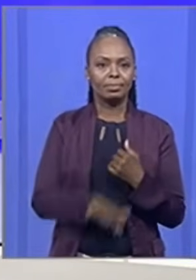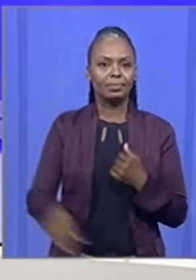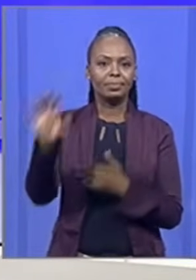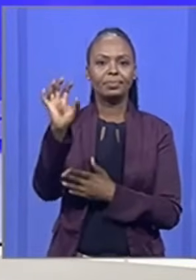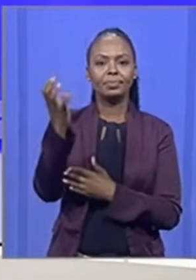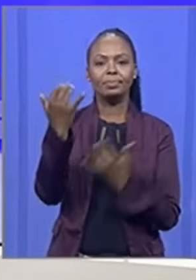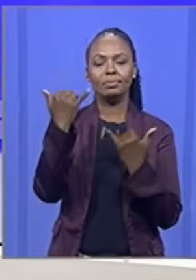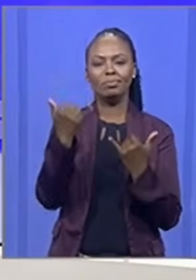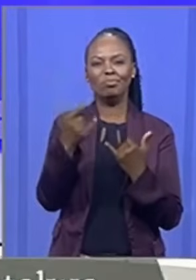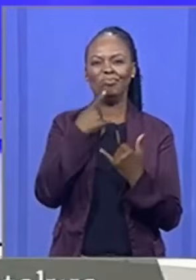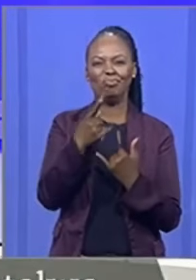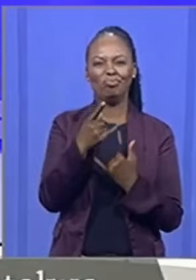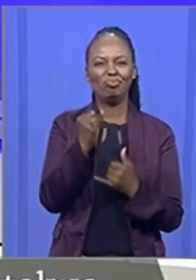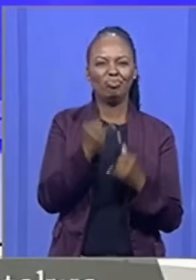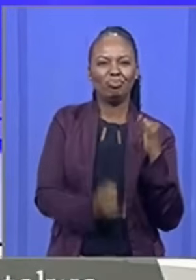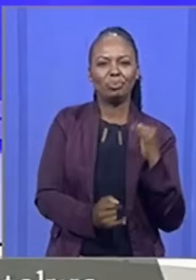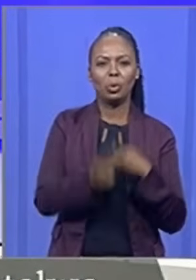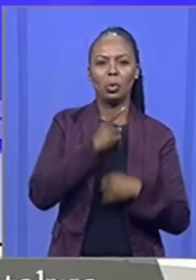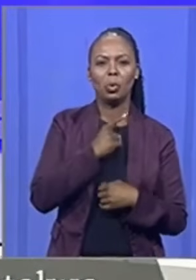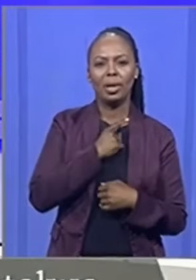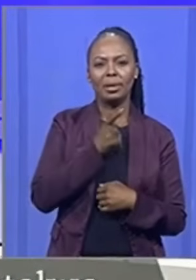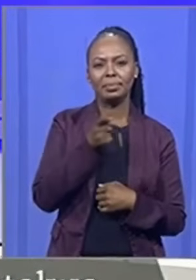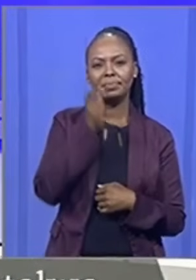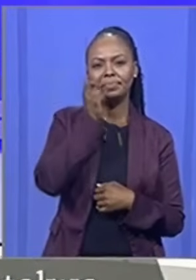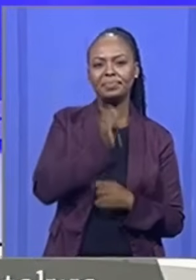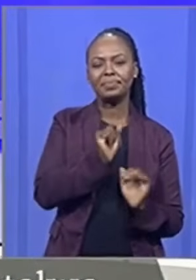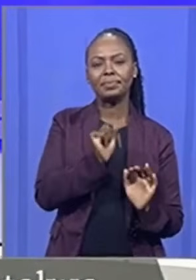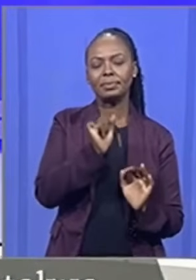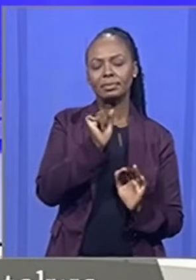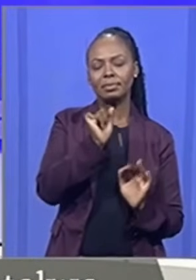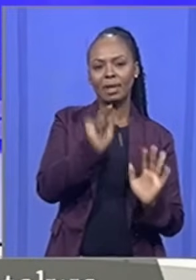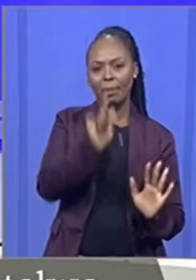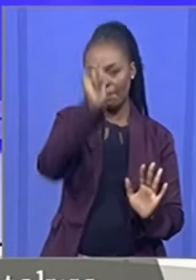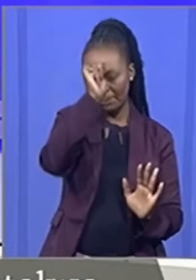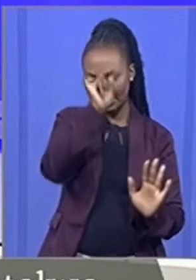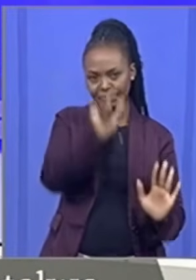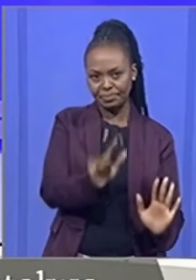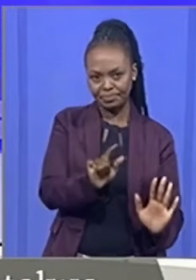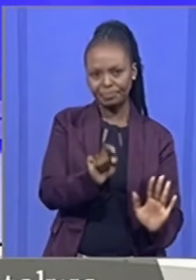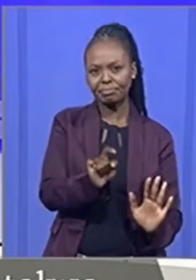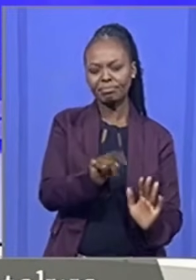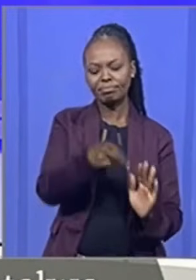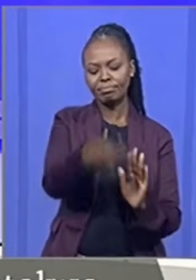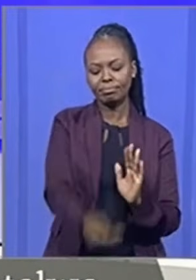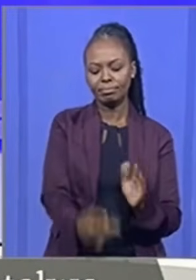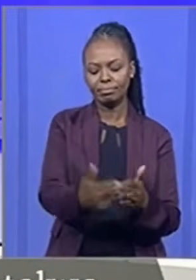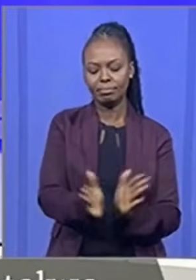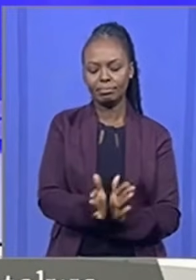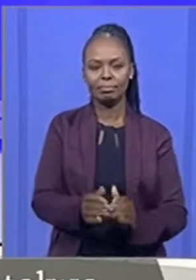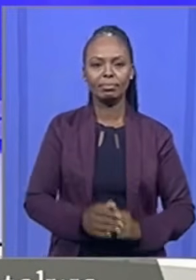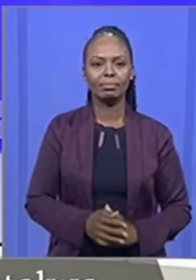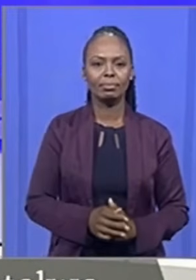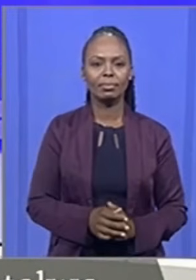bile le bohlaswa ka morao ho hlokahala moshanyana dilemo tse subileng a ileng a wela ka hara mokoti o ileng wa siwa o sa kwalwa.